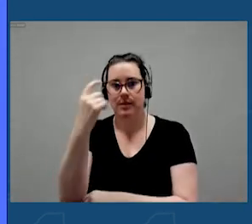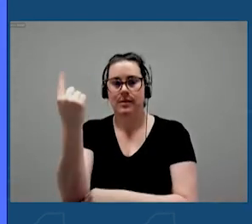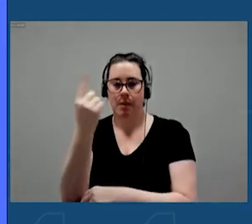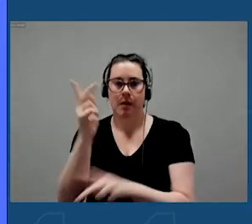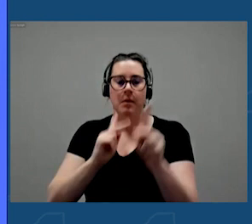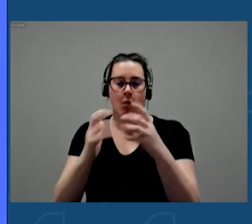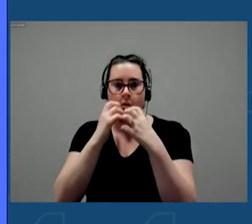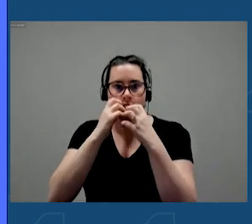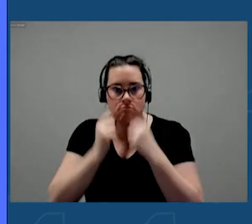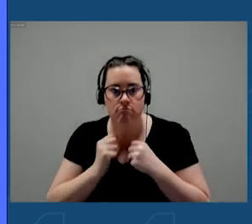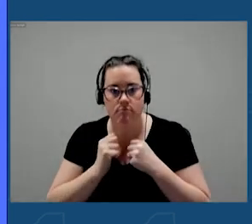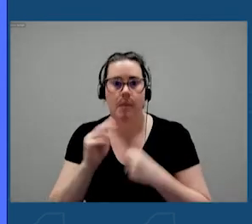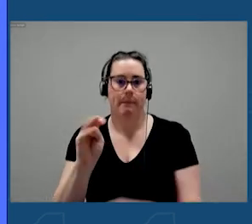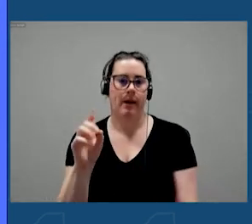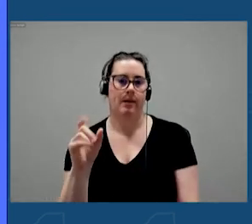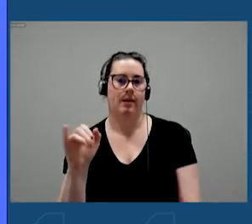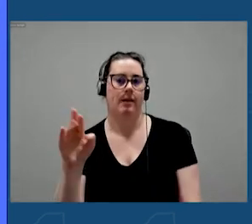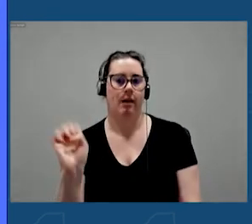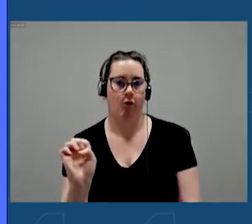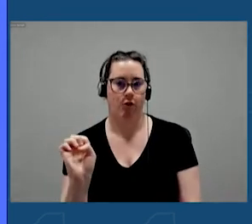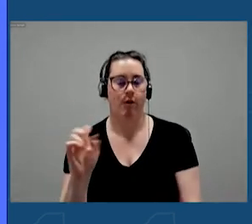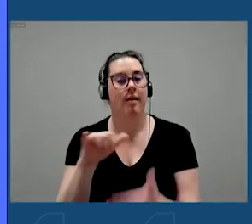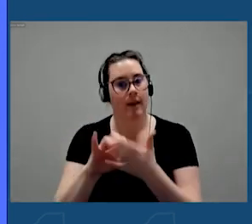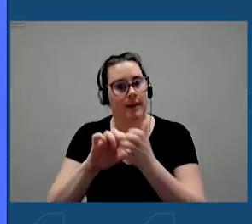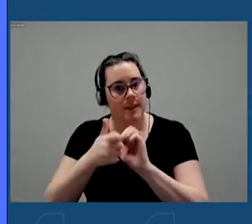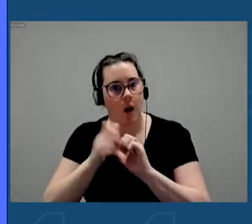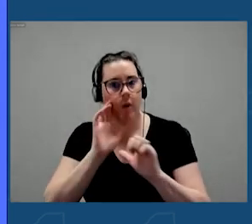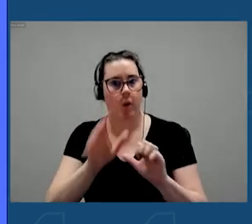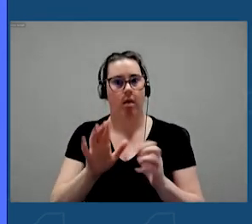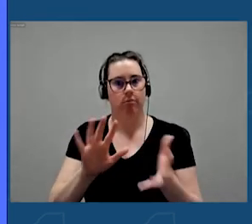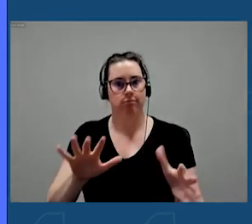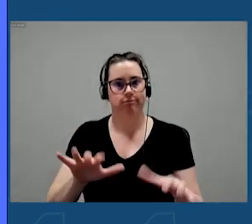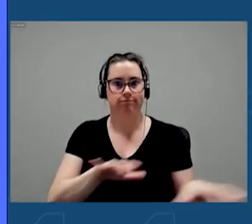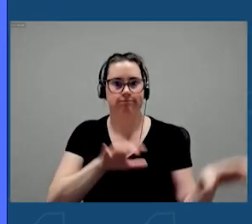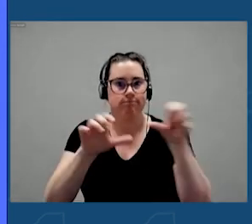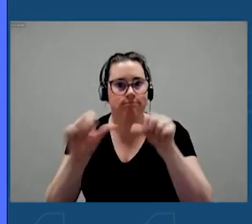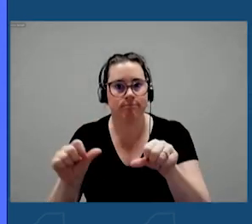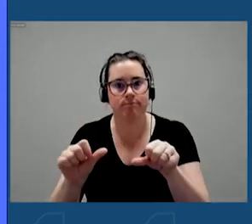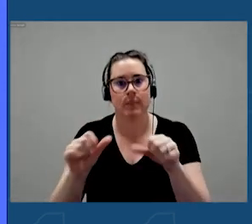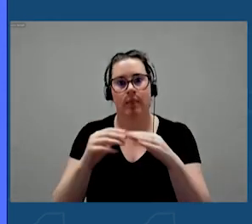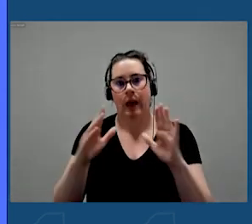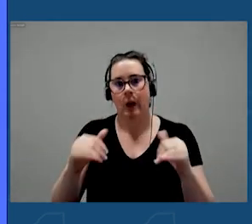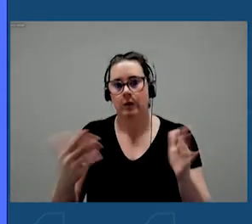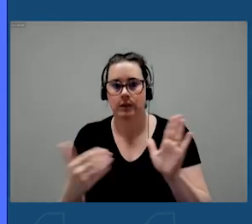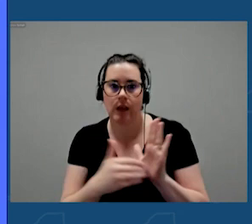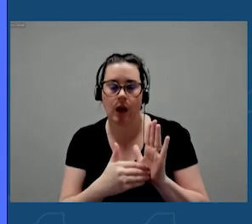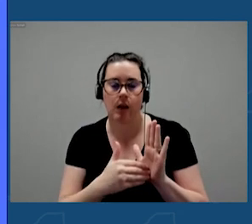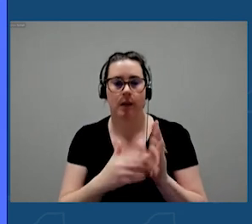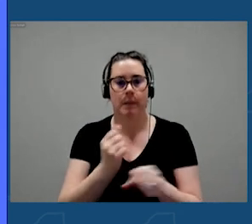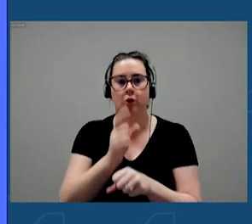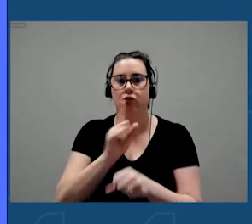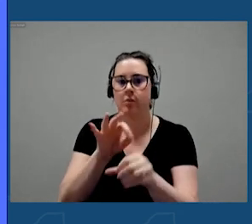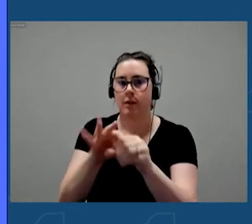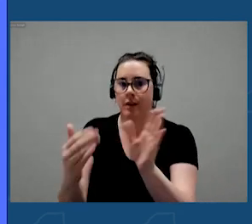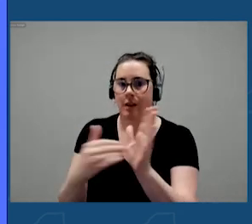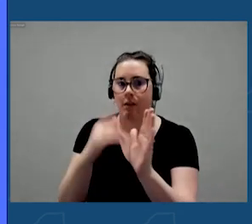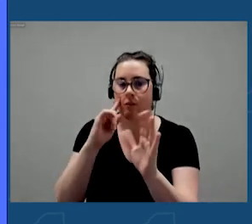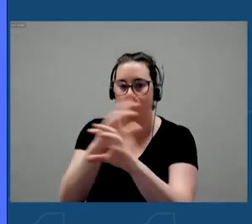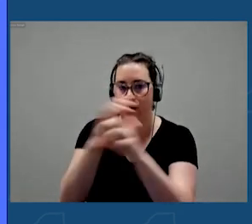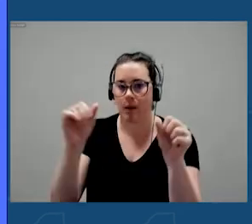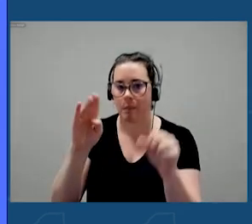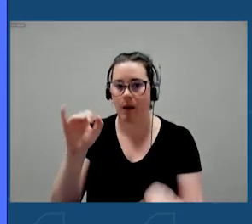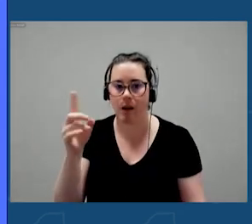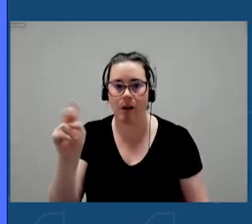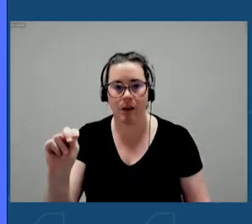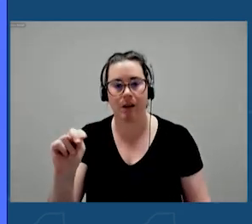what we're going to keep doing. That's how we're going to take back the House. That's how we're going to make sure Joe Biden gets reelected. Just exactly what he said last night, speak to the people